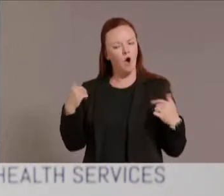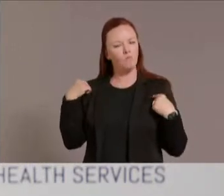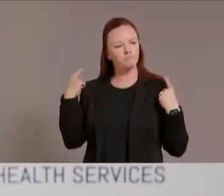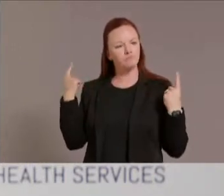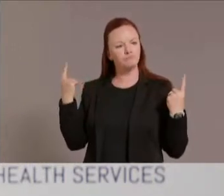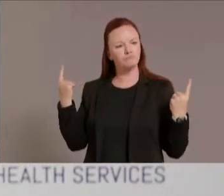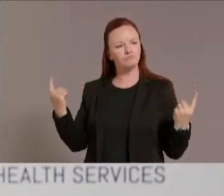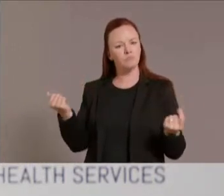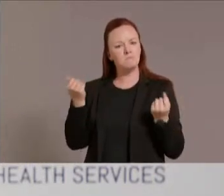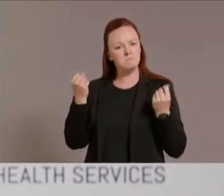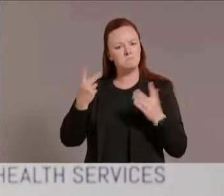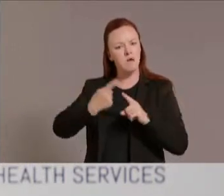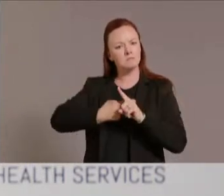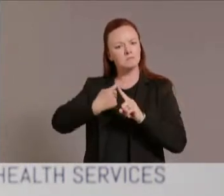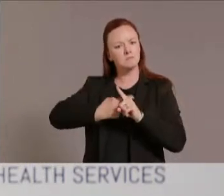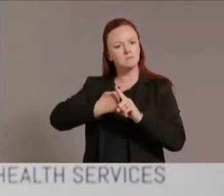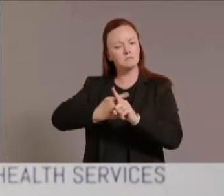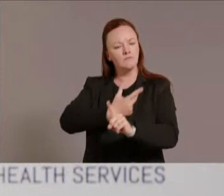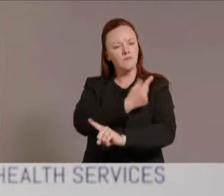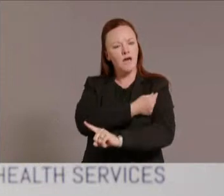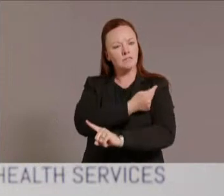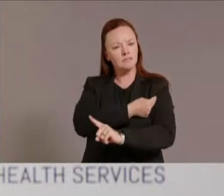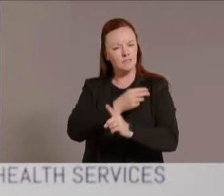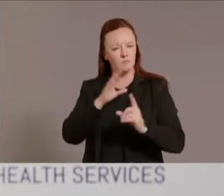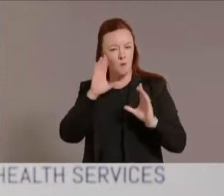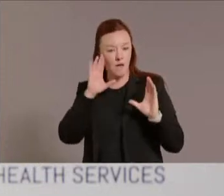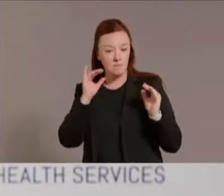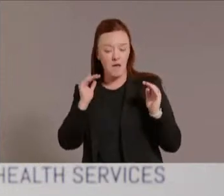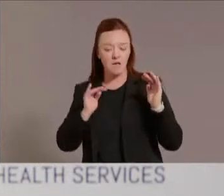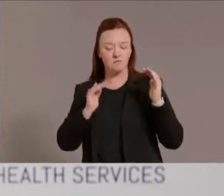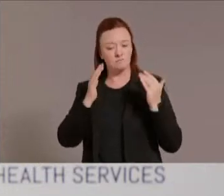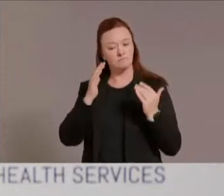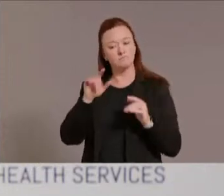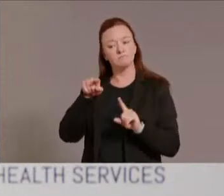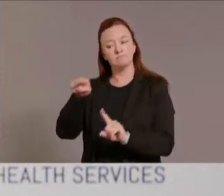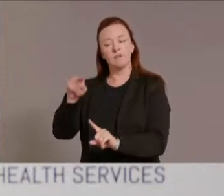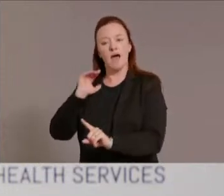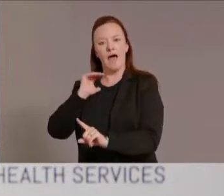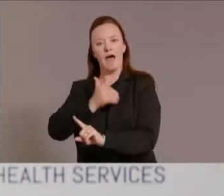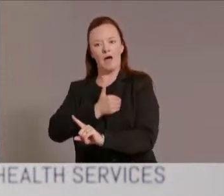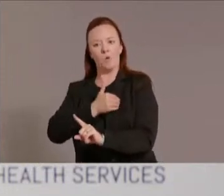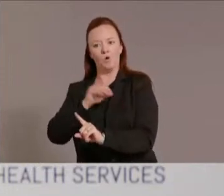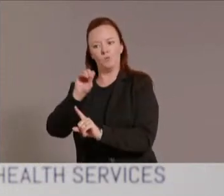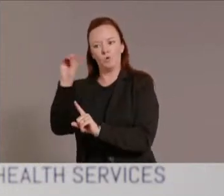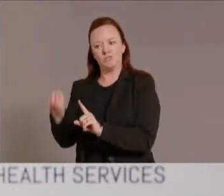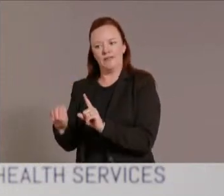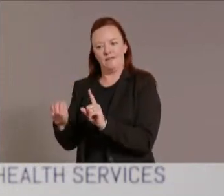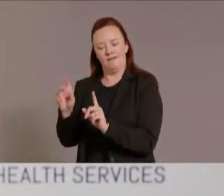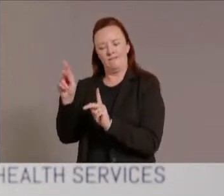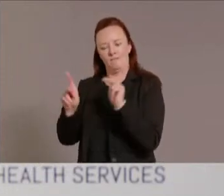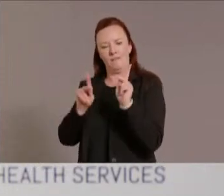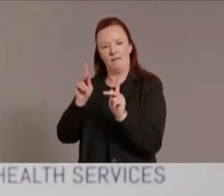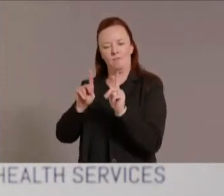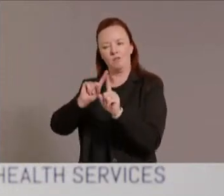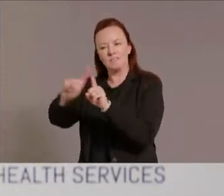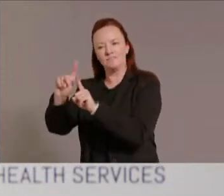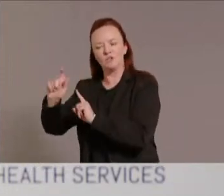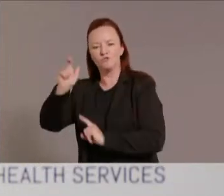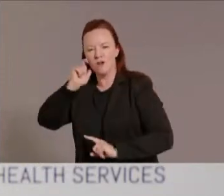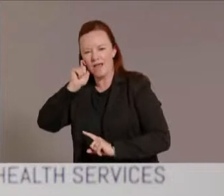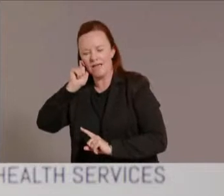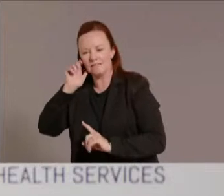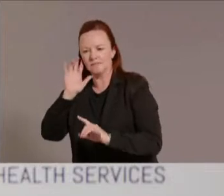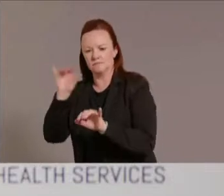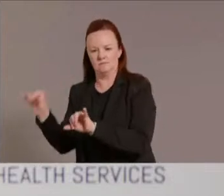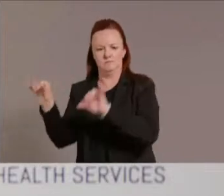when do you expect the race and ethnicity demographics of overall vaccine distribution to align with